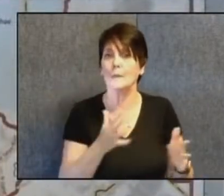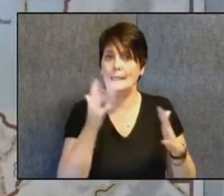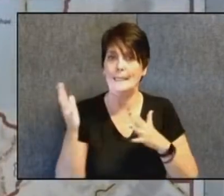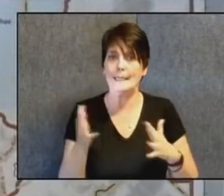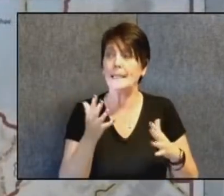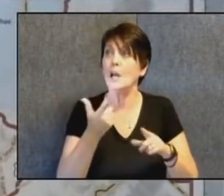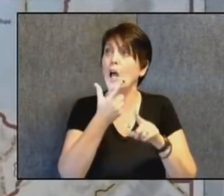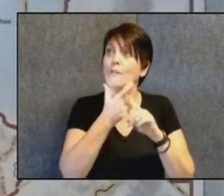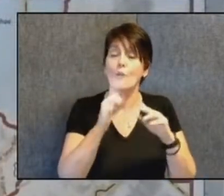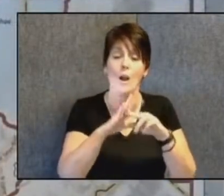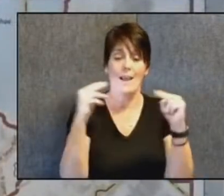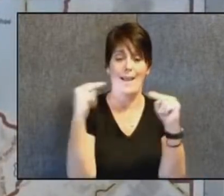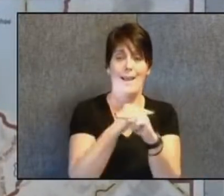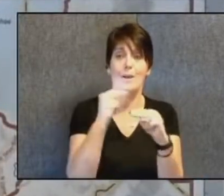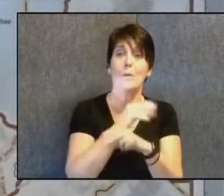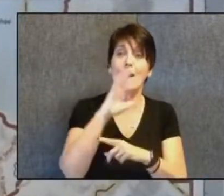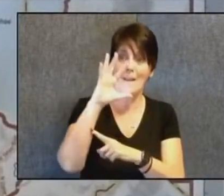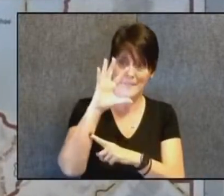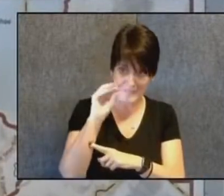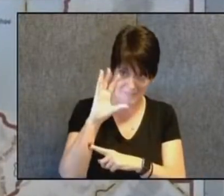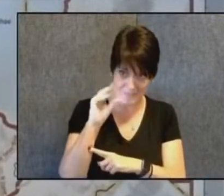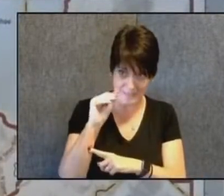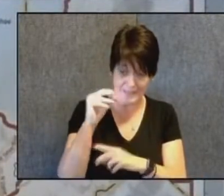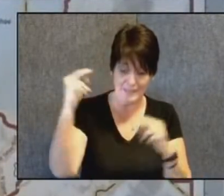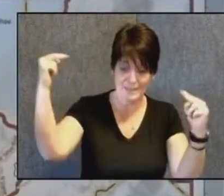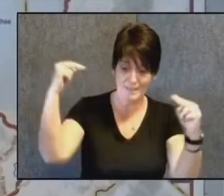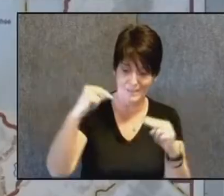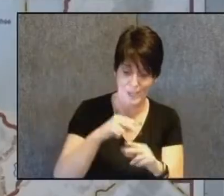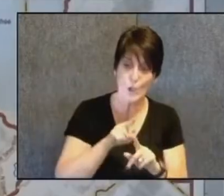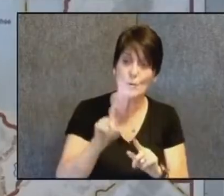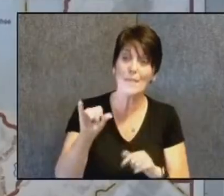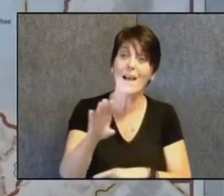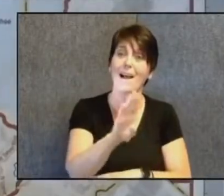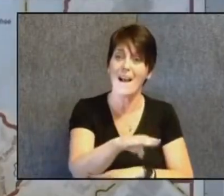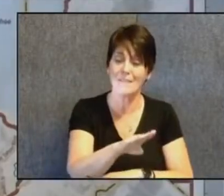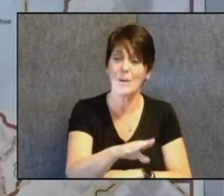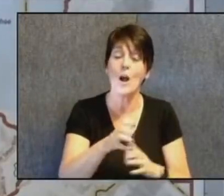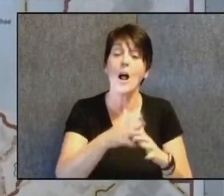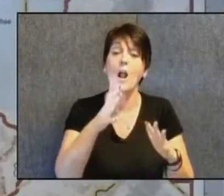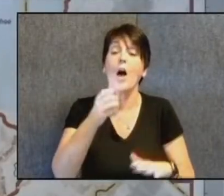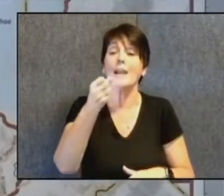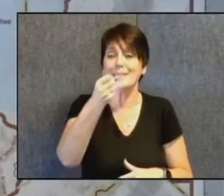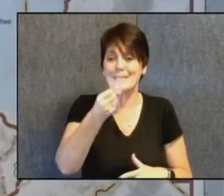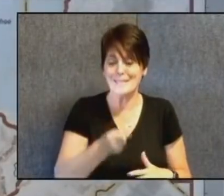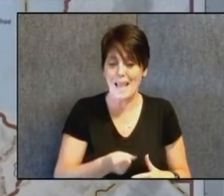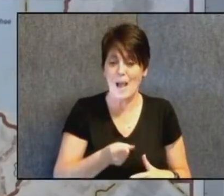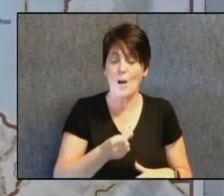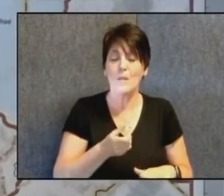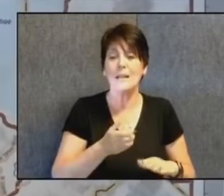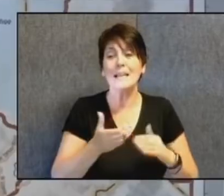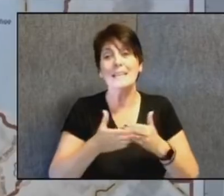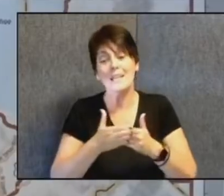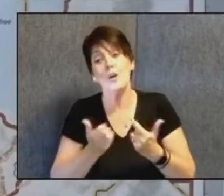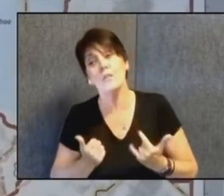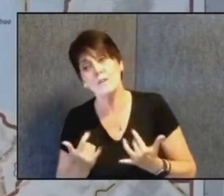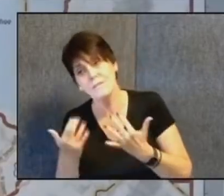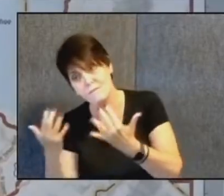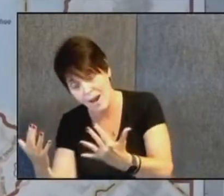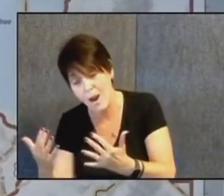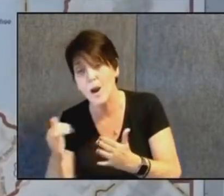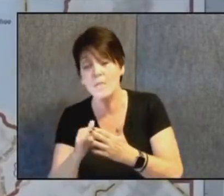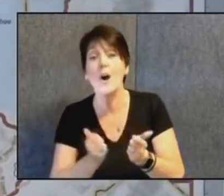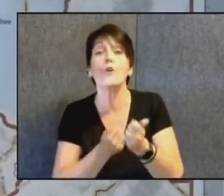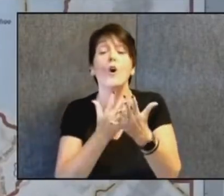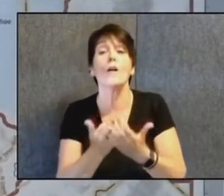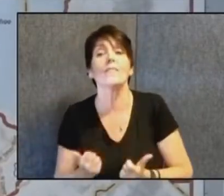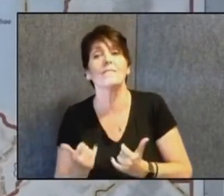coming up the Highway 50 corridor here in the afternoons, and a lot of south winds across the fire, and that's caused the